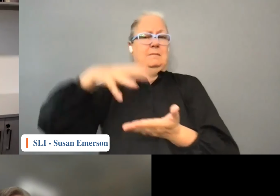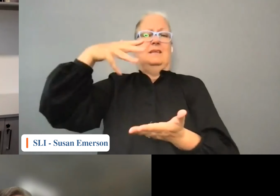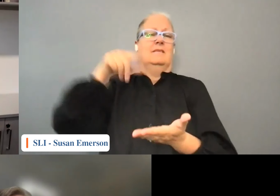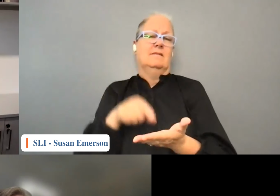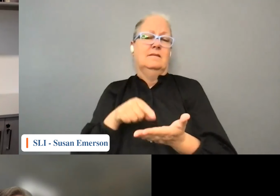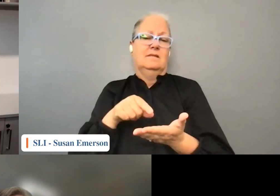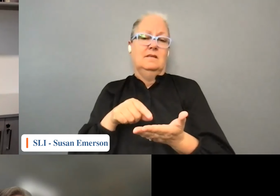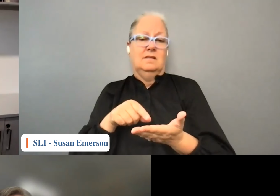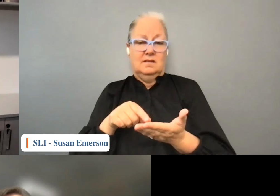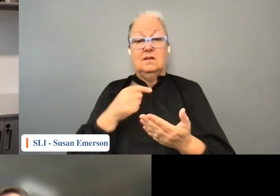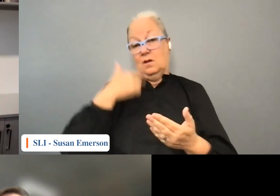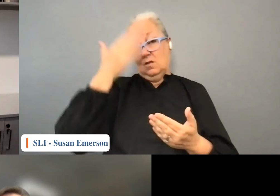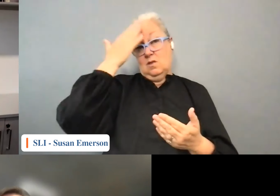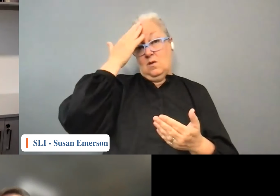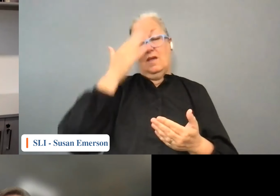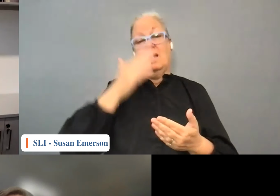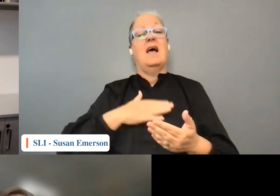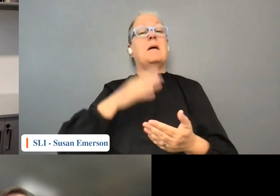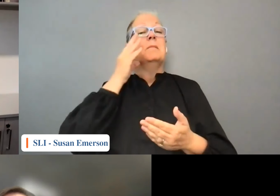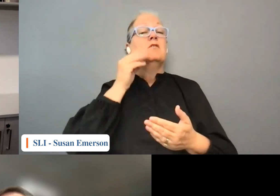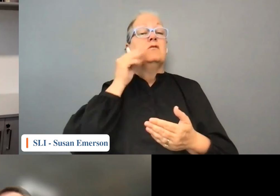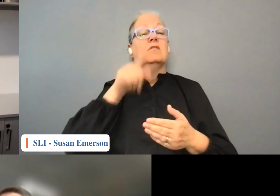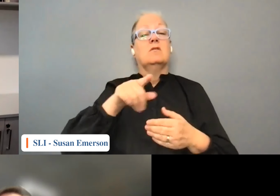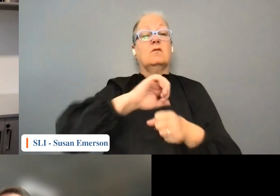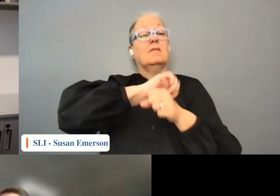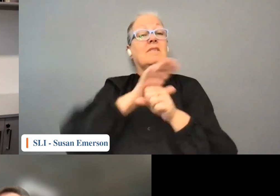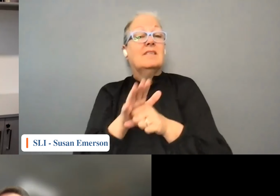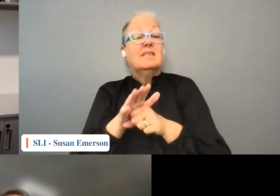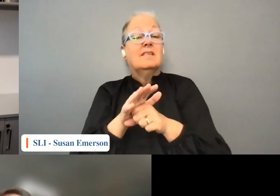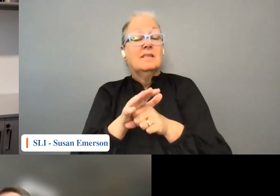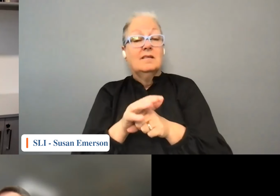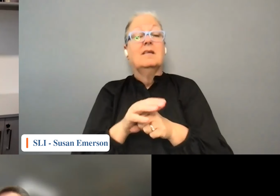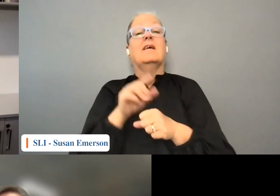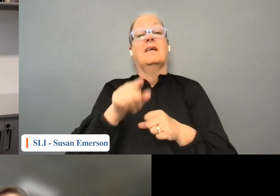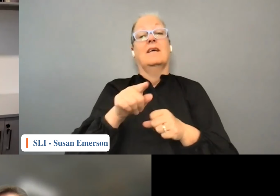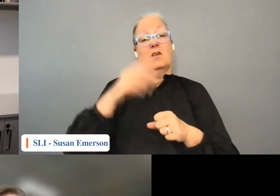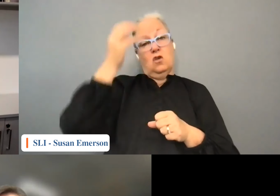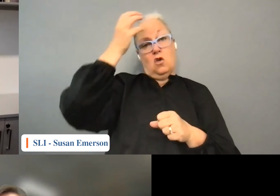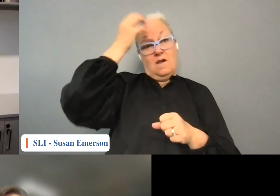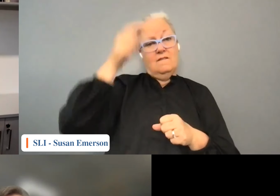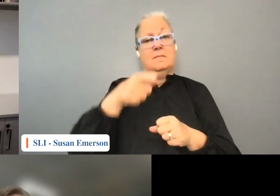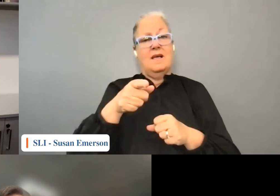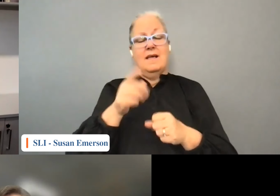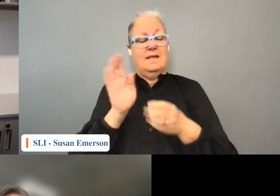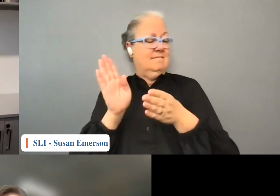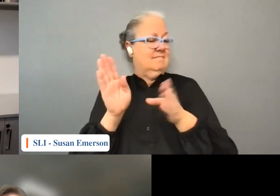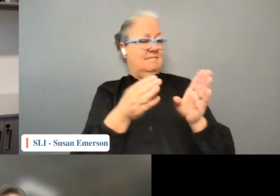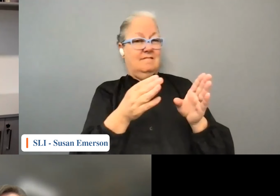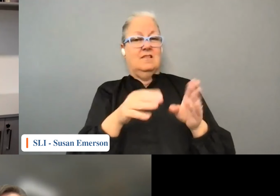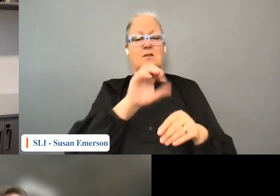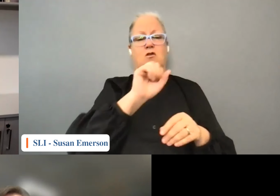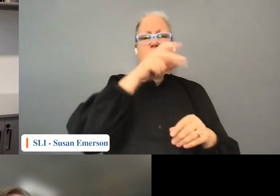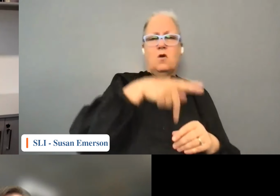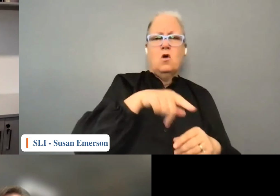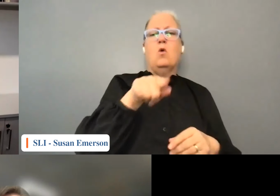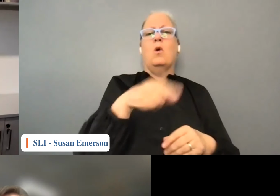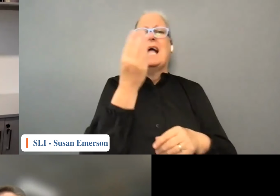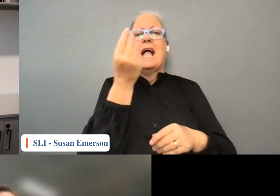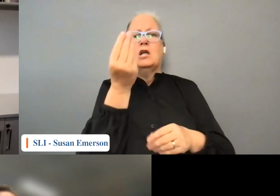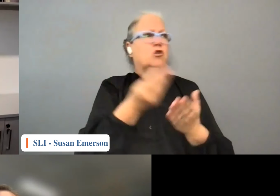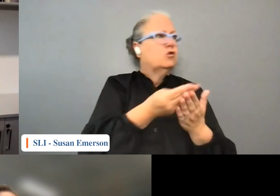from the experience of the pandemic is that governments worldwide turn to social protection, turn to cash transfers as a